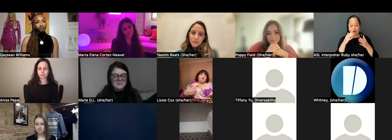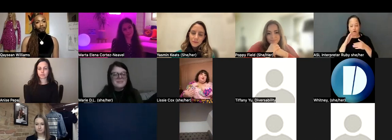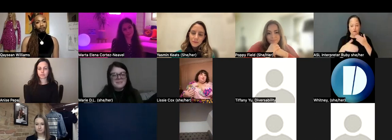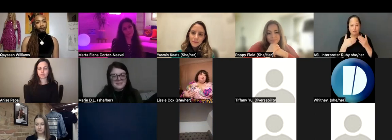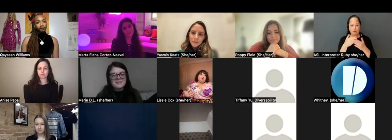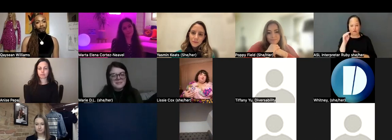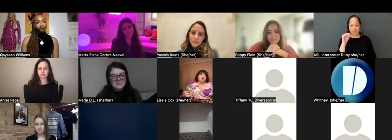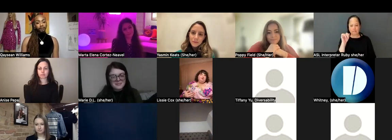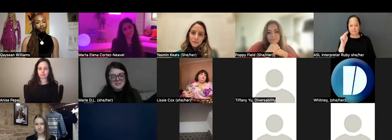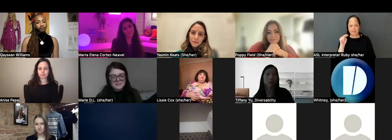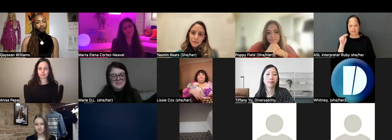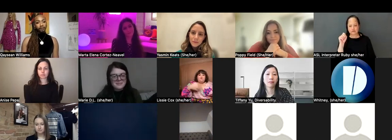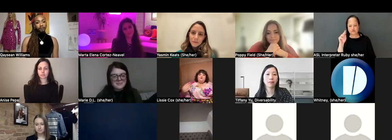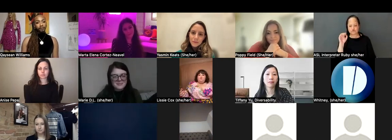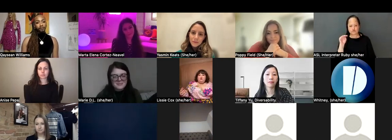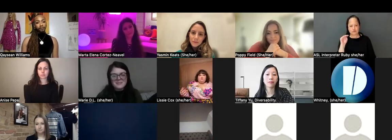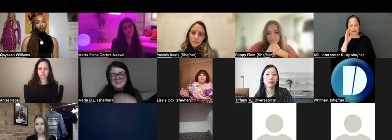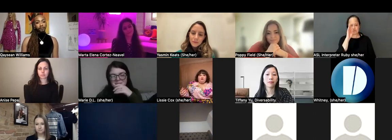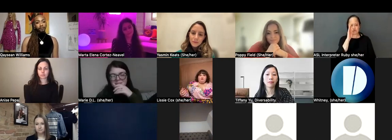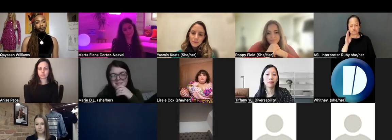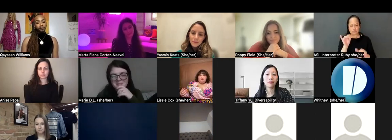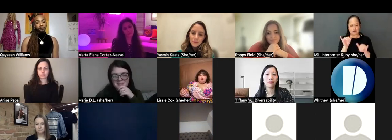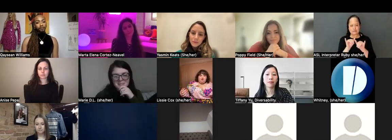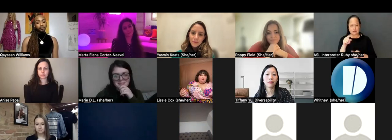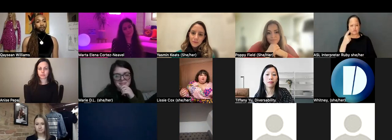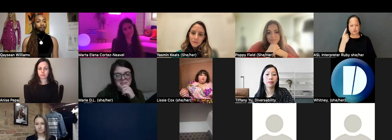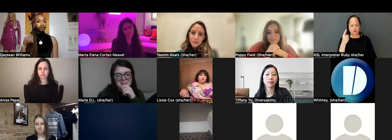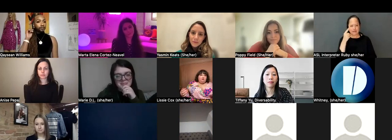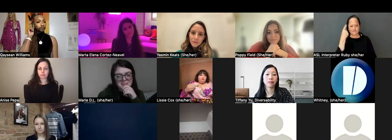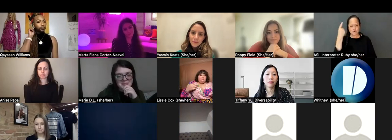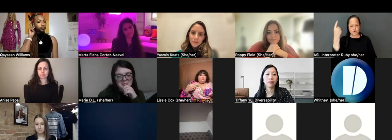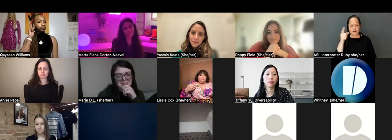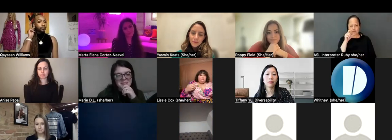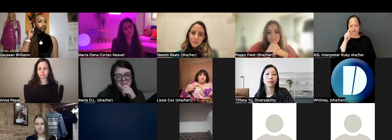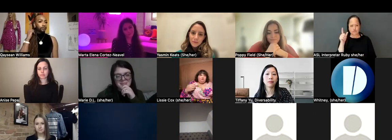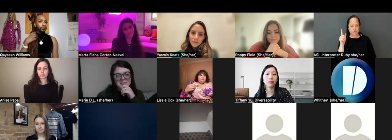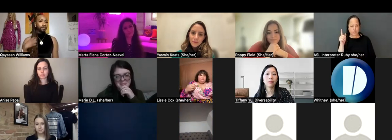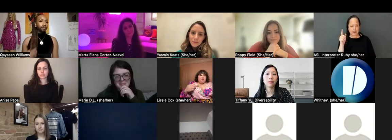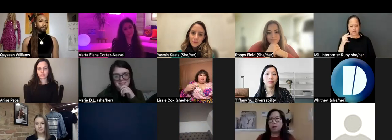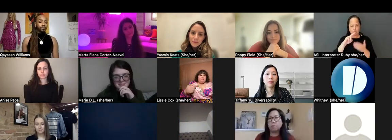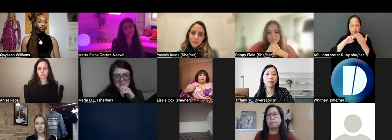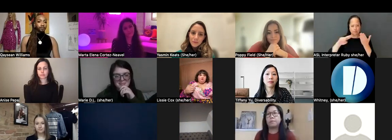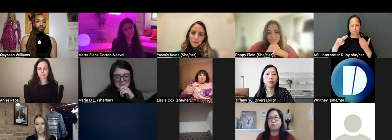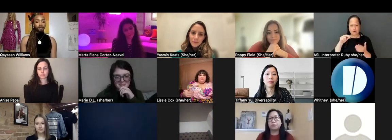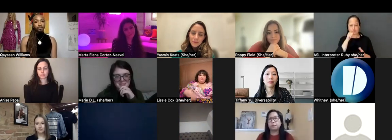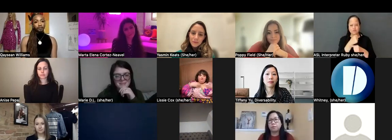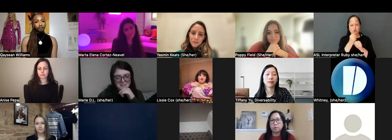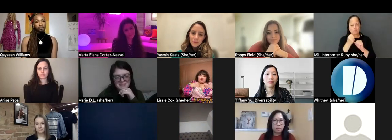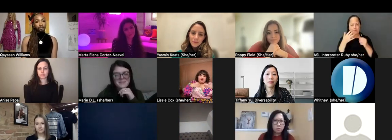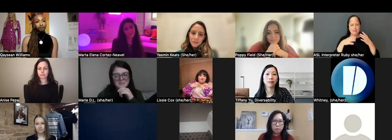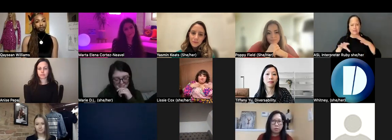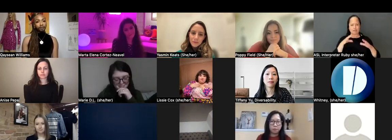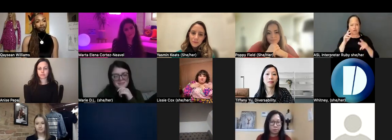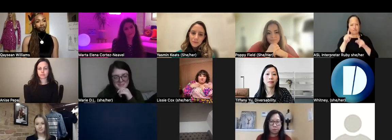straight size only Forever 21 brands don't make clothes for people of